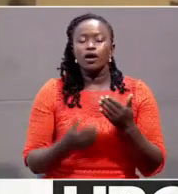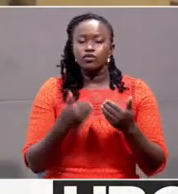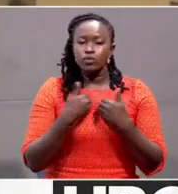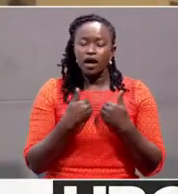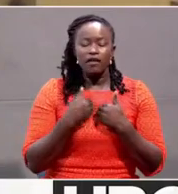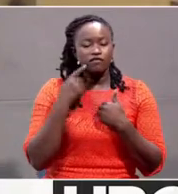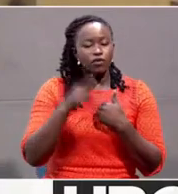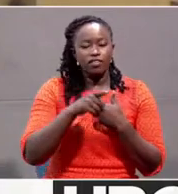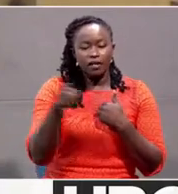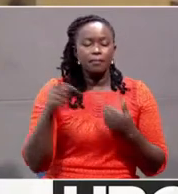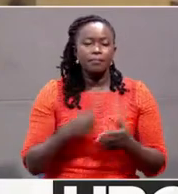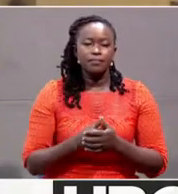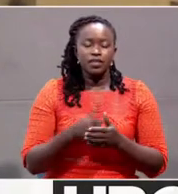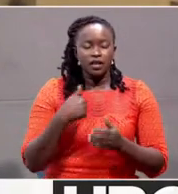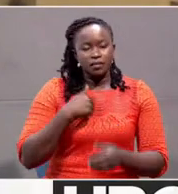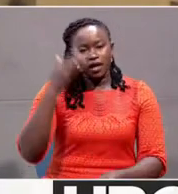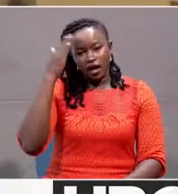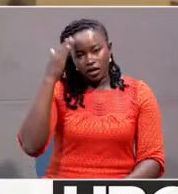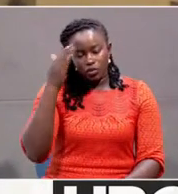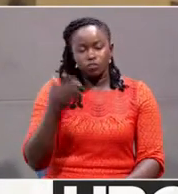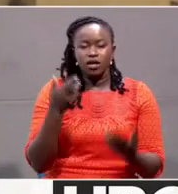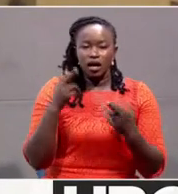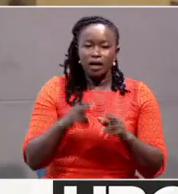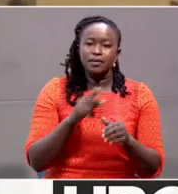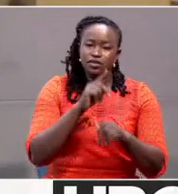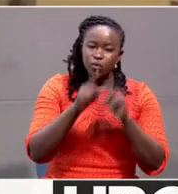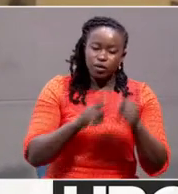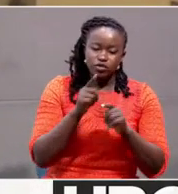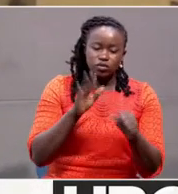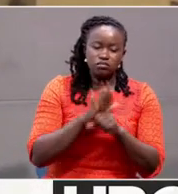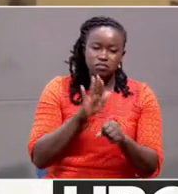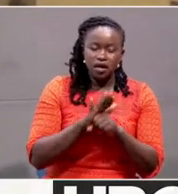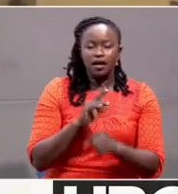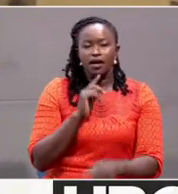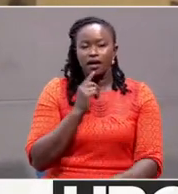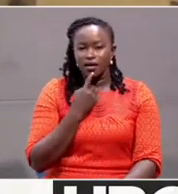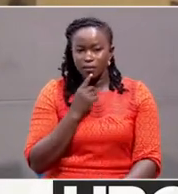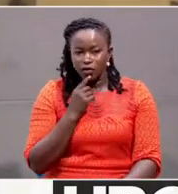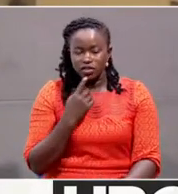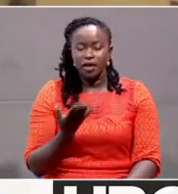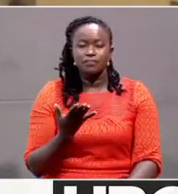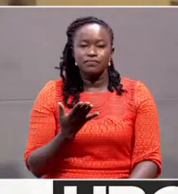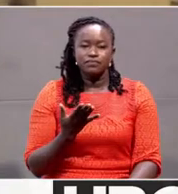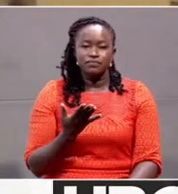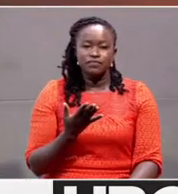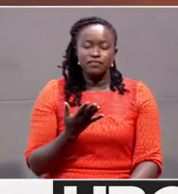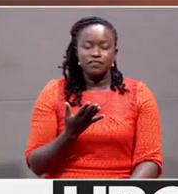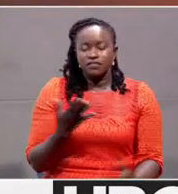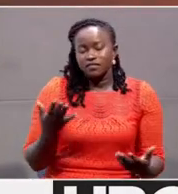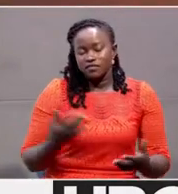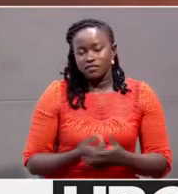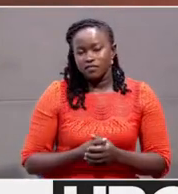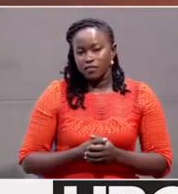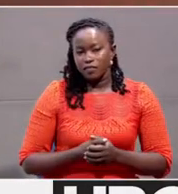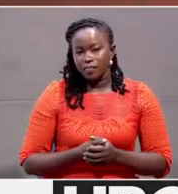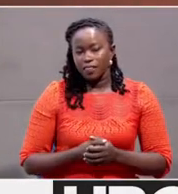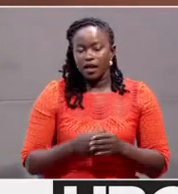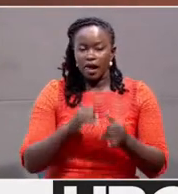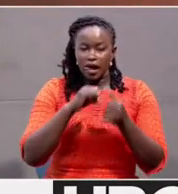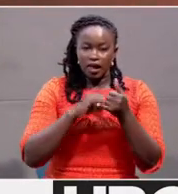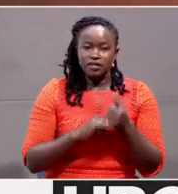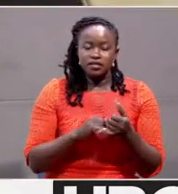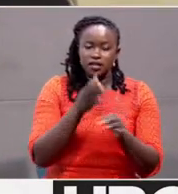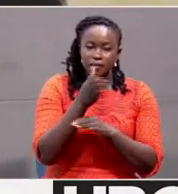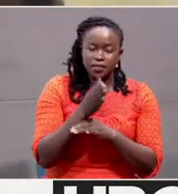them? I know there have been a lot of questions inside Karamoja over the appreciation we give. The senior minister